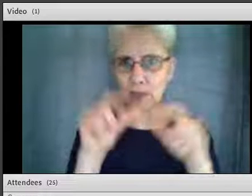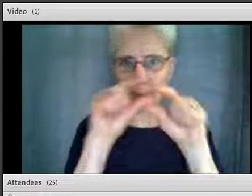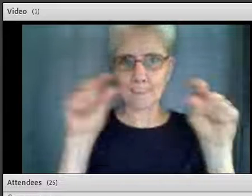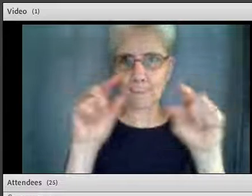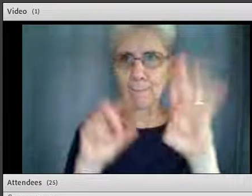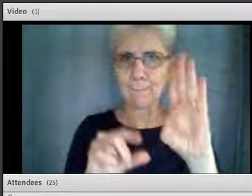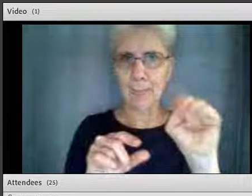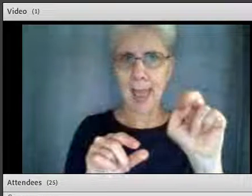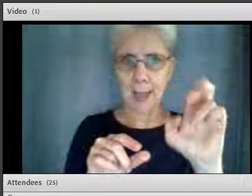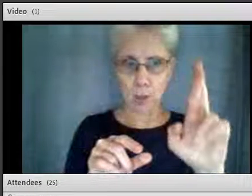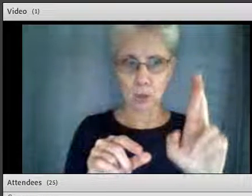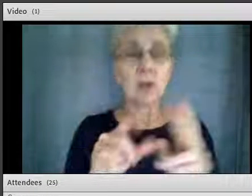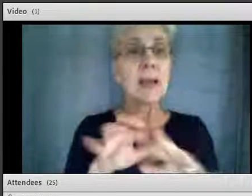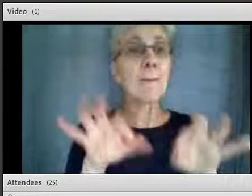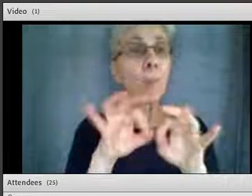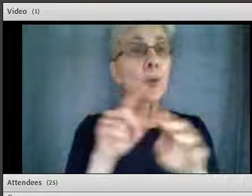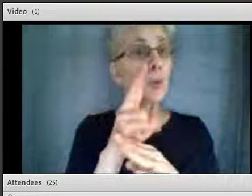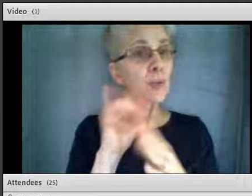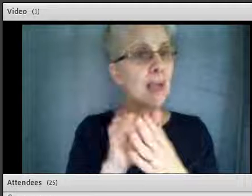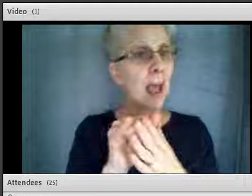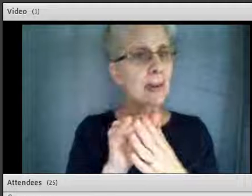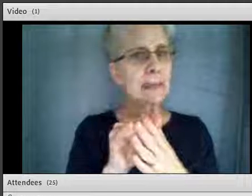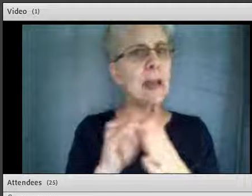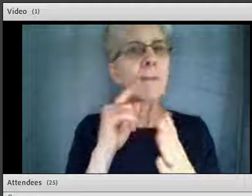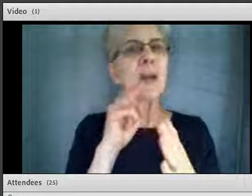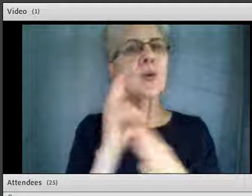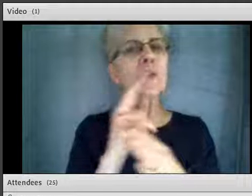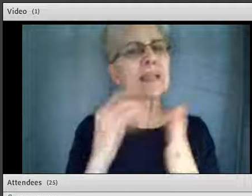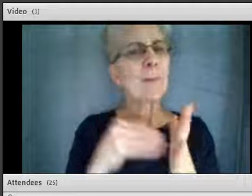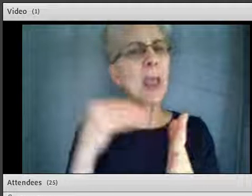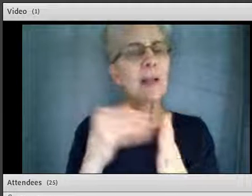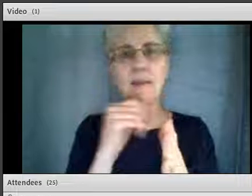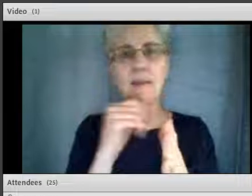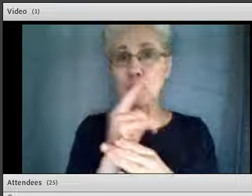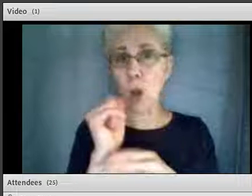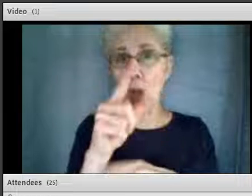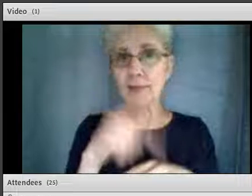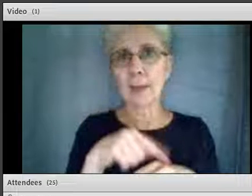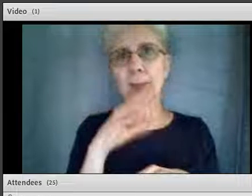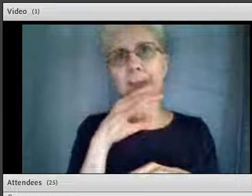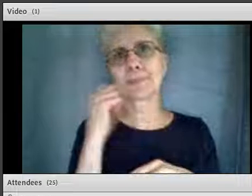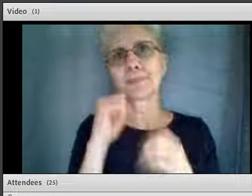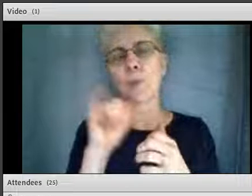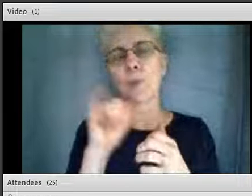it sparingly. If you use it all the time, people sort of become blind to it and they don't notice.